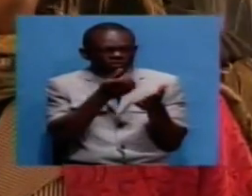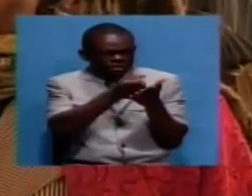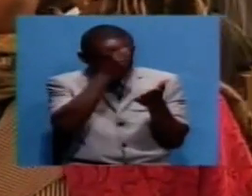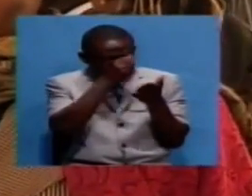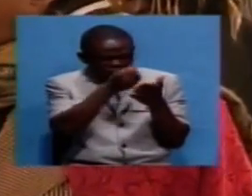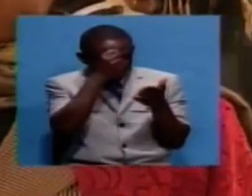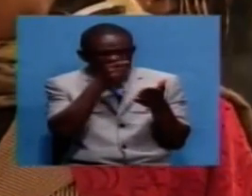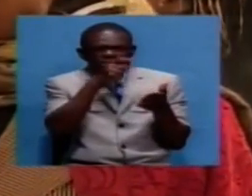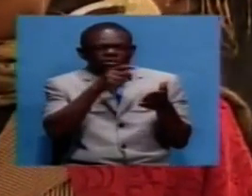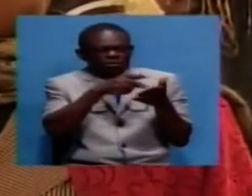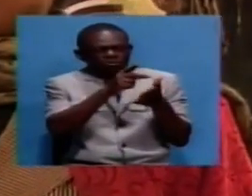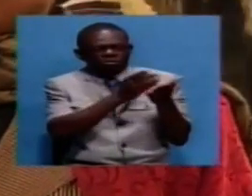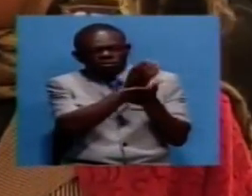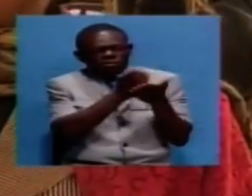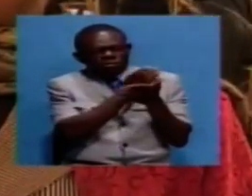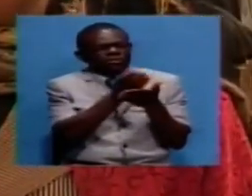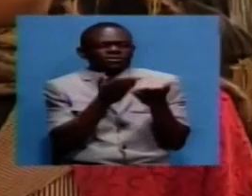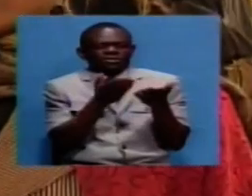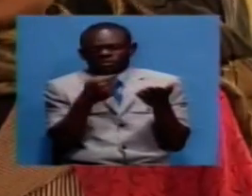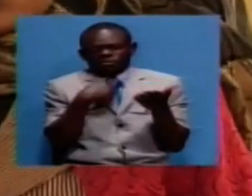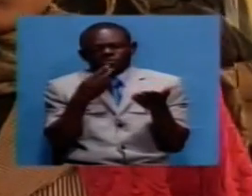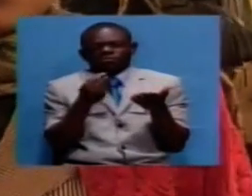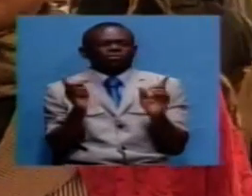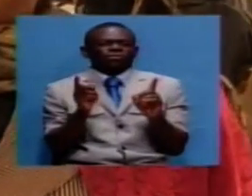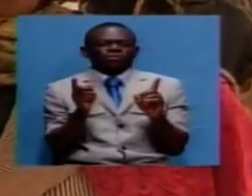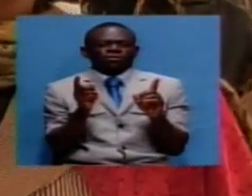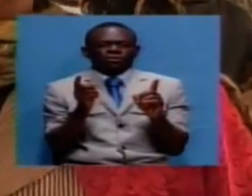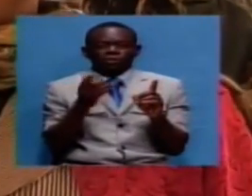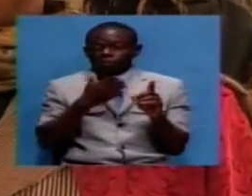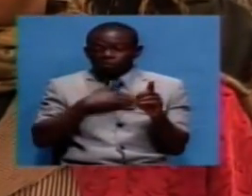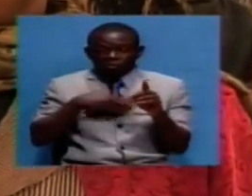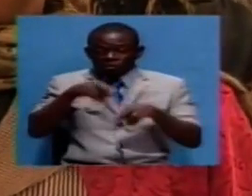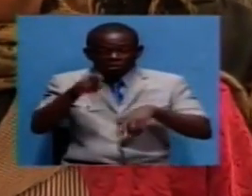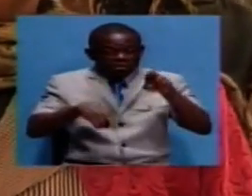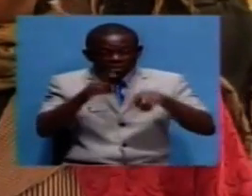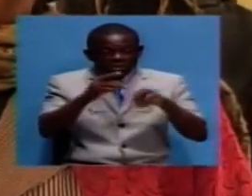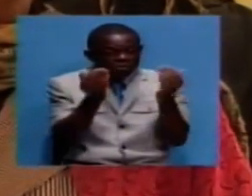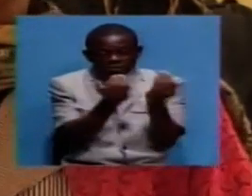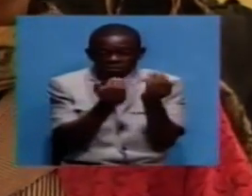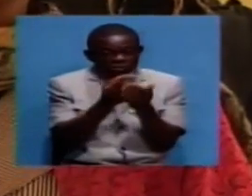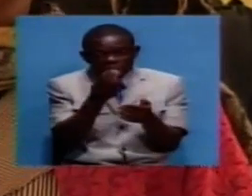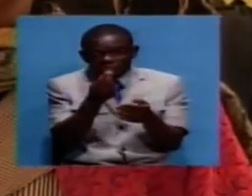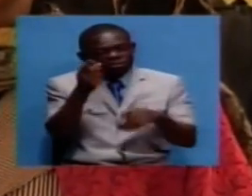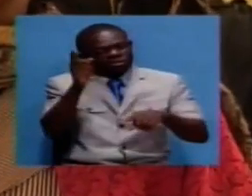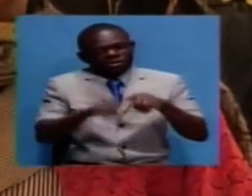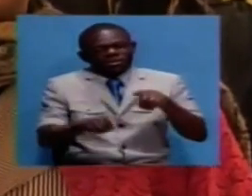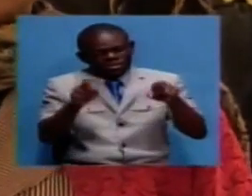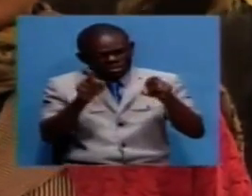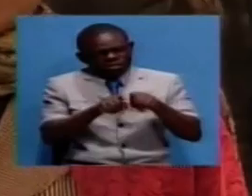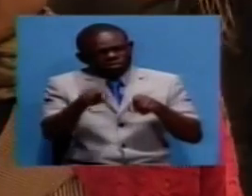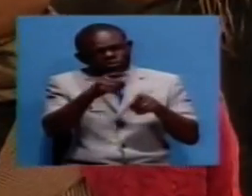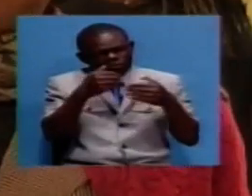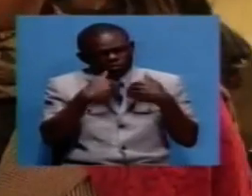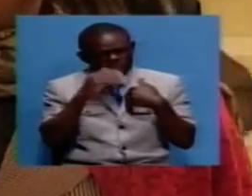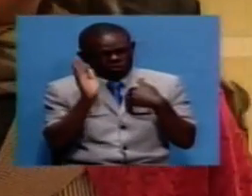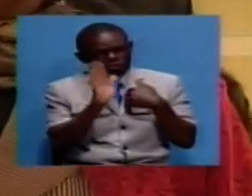money, and no relatives. You can go to a relative, he has got his own problems also. You can't just depend on someone. And how to